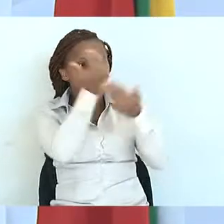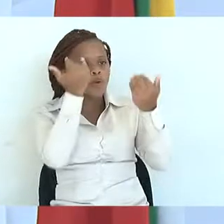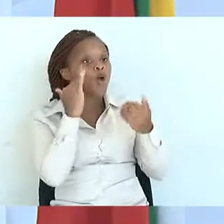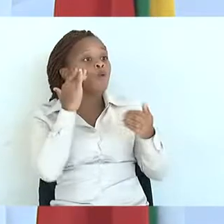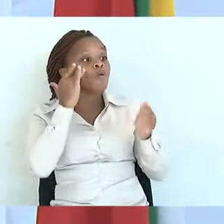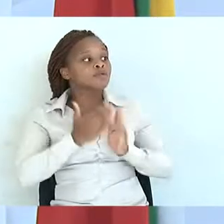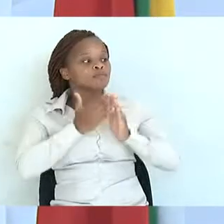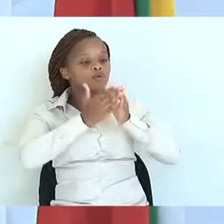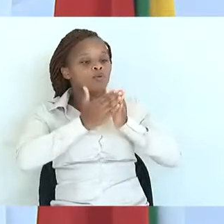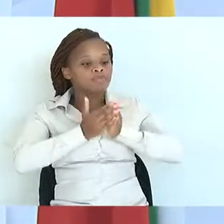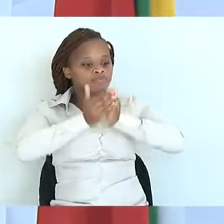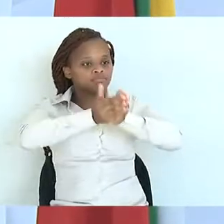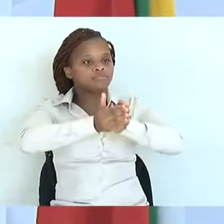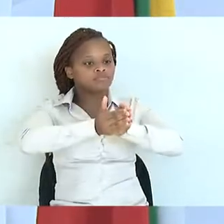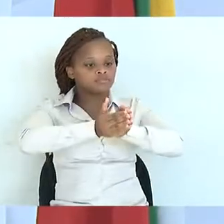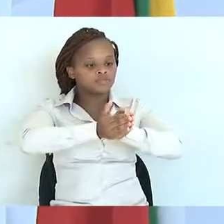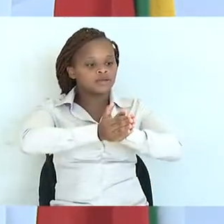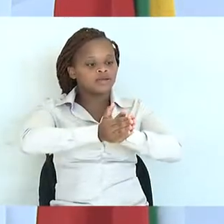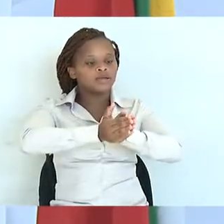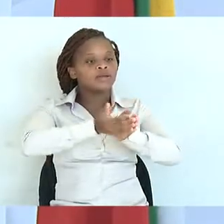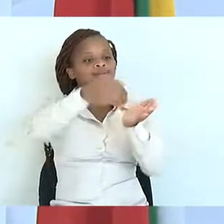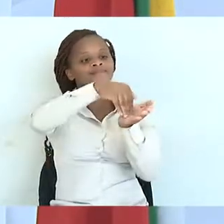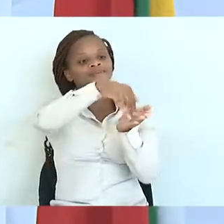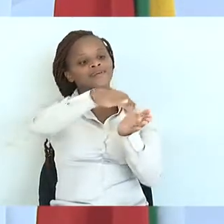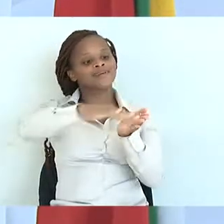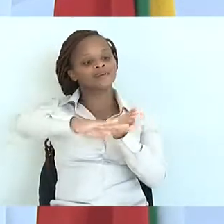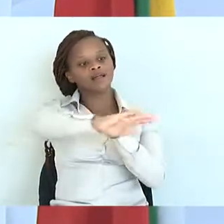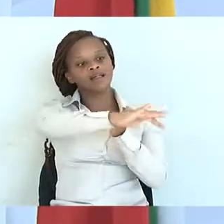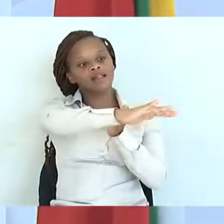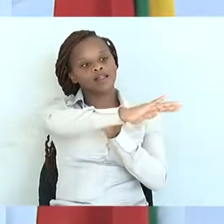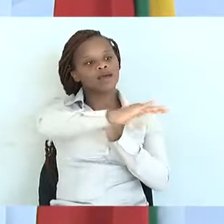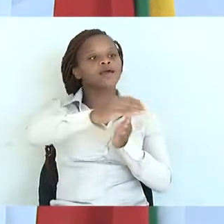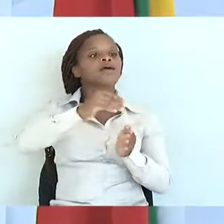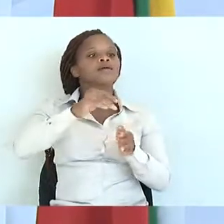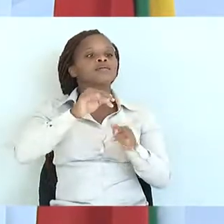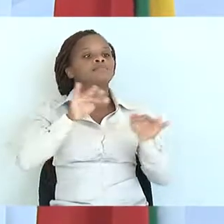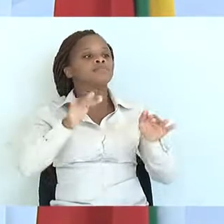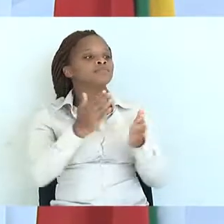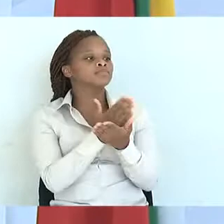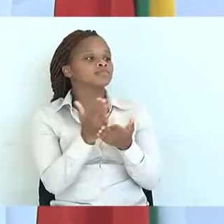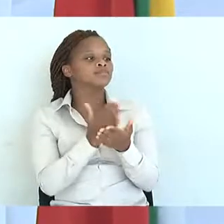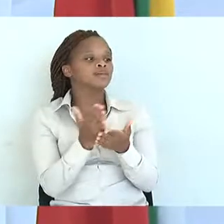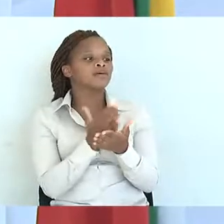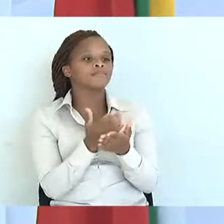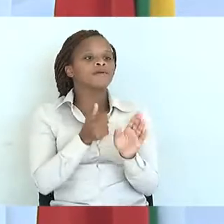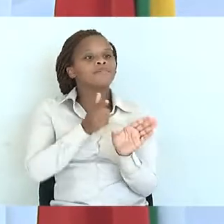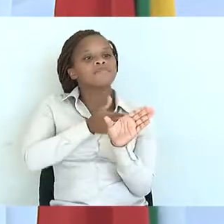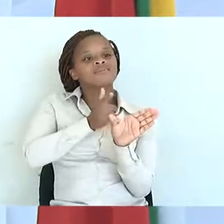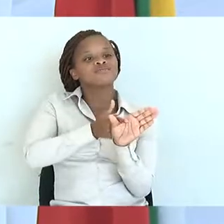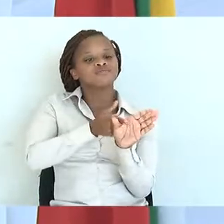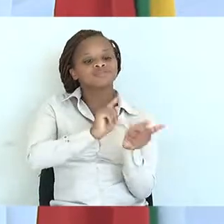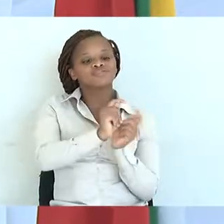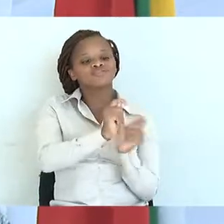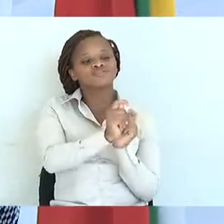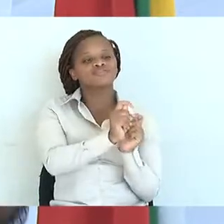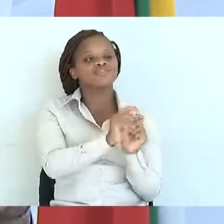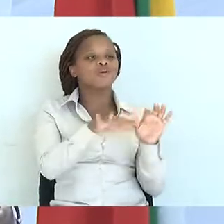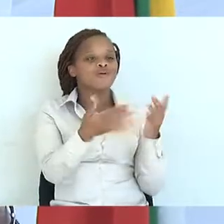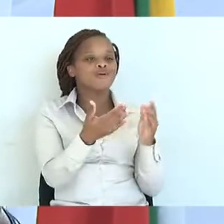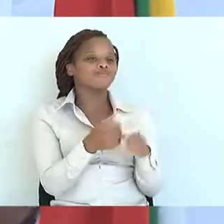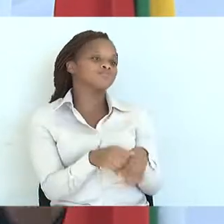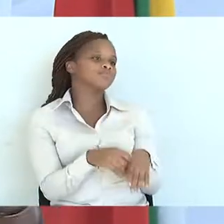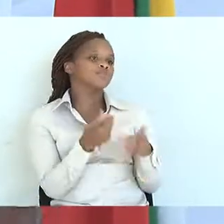ima ehaba. Abanye abantu bashintsha upetrol, abanye abantu bayiservice ngezinto ezithize, abanye abantu